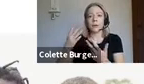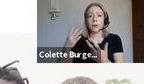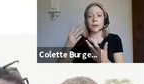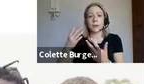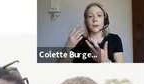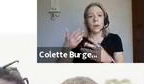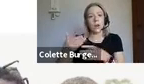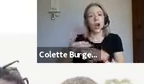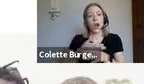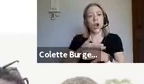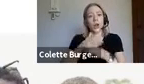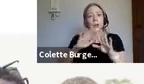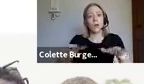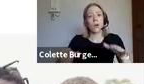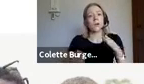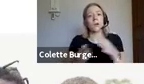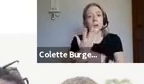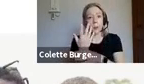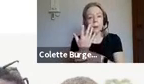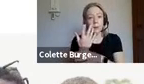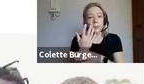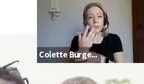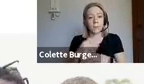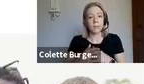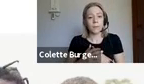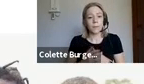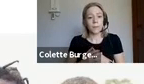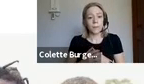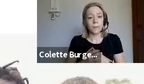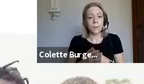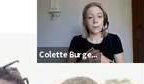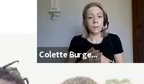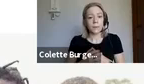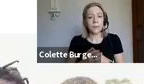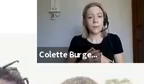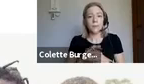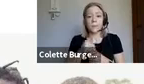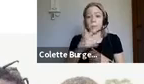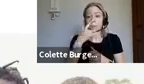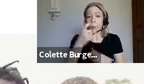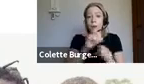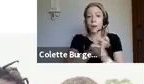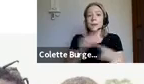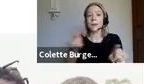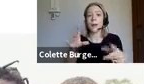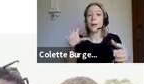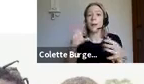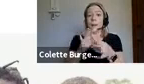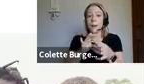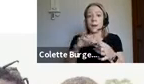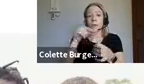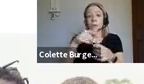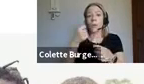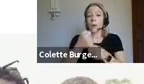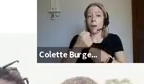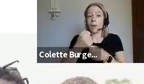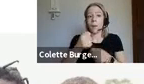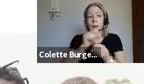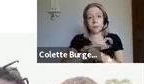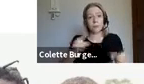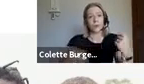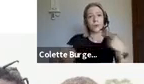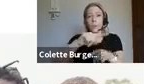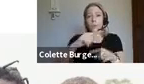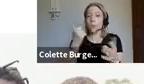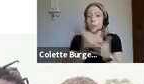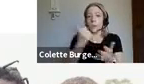inclusive early childhood development. We can send through the link for that campaign to all of you. So it would be really fantastic if you